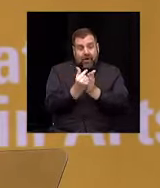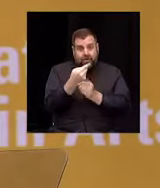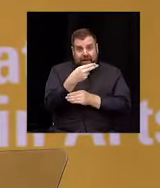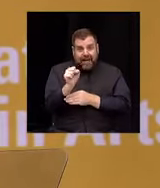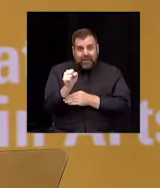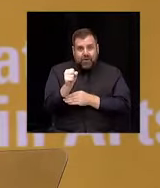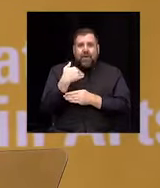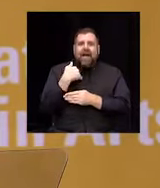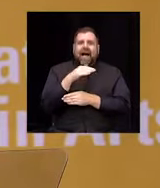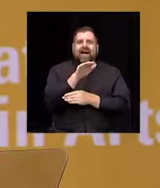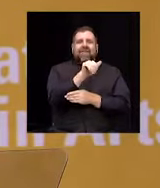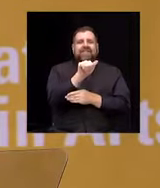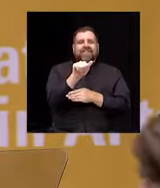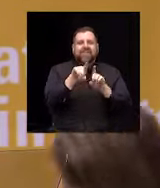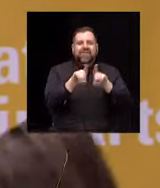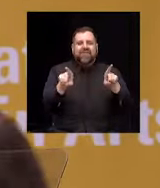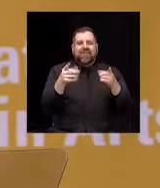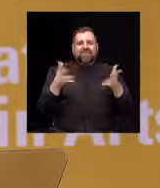high school.